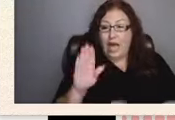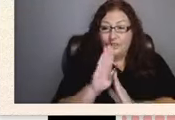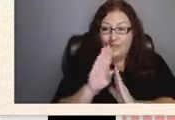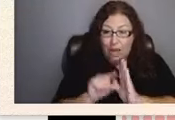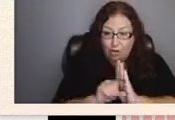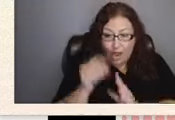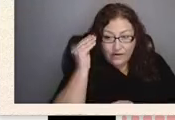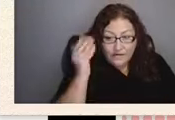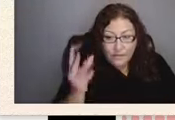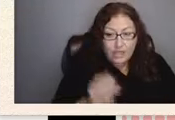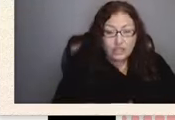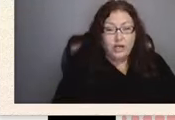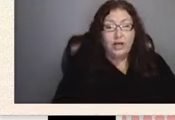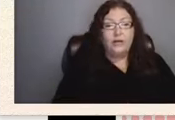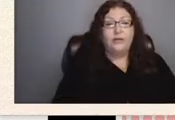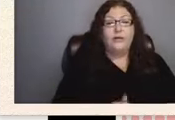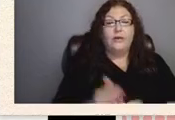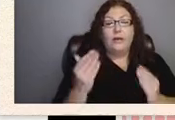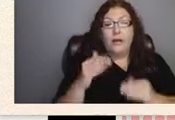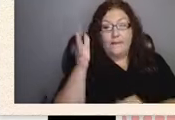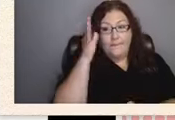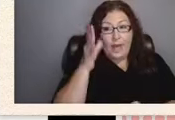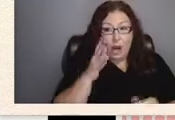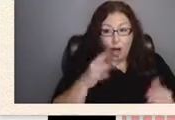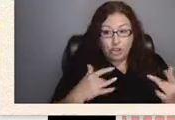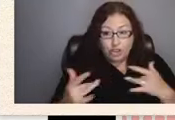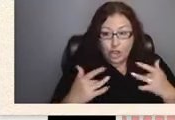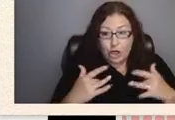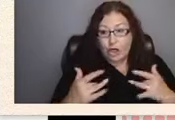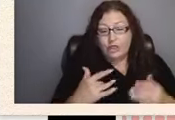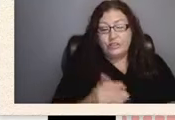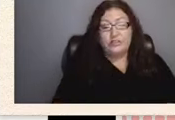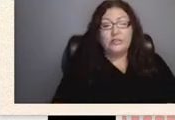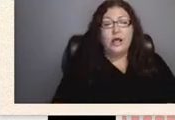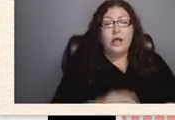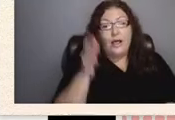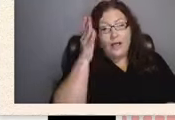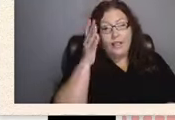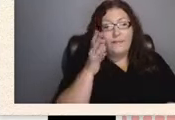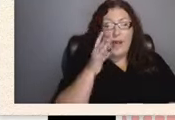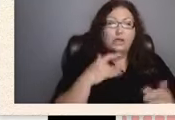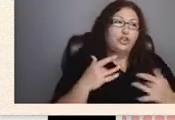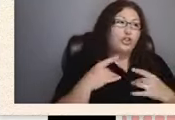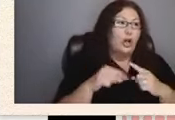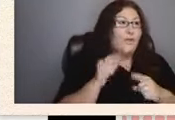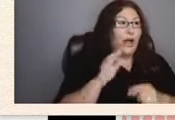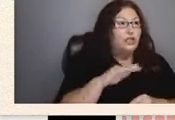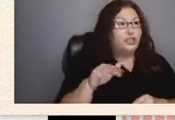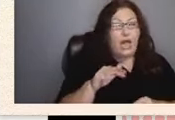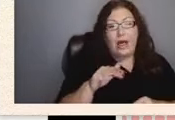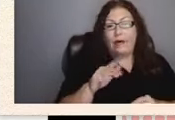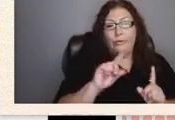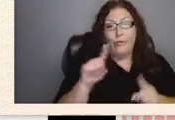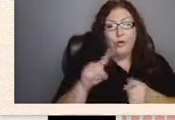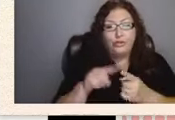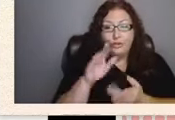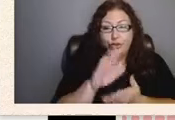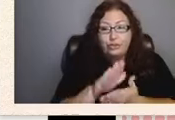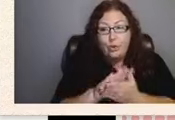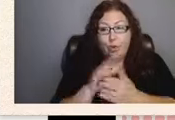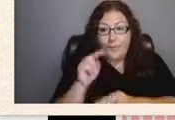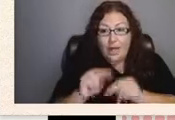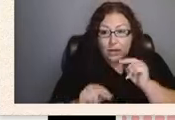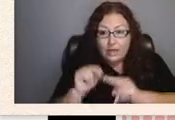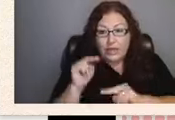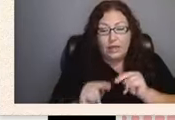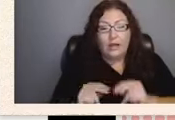information, parent concerns. So if a parent's concerned about a child going off to a school building, that may